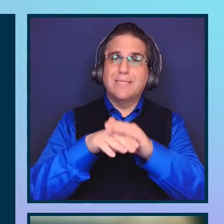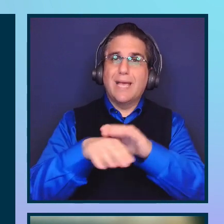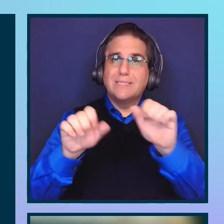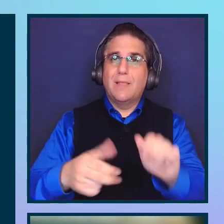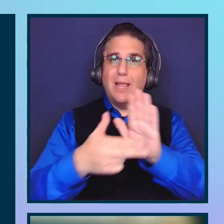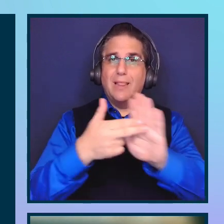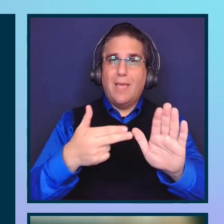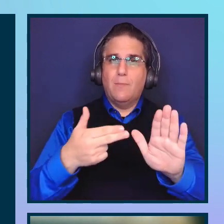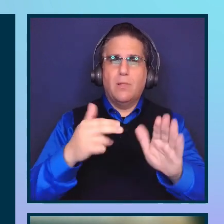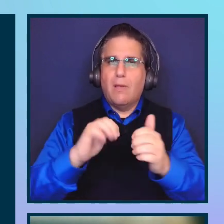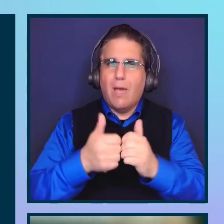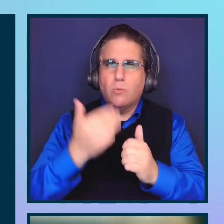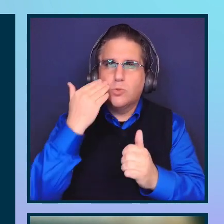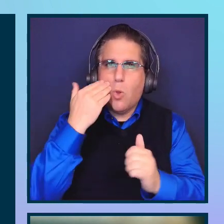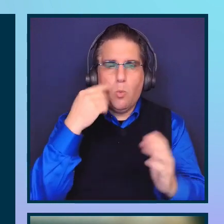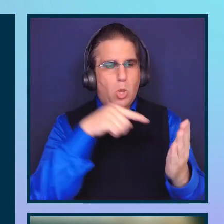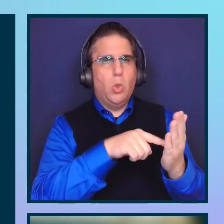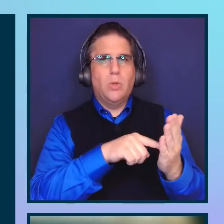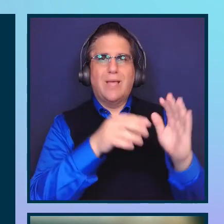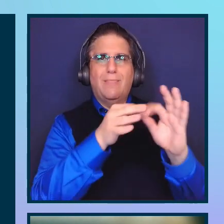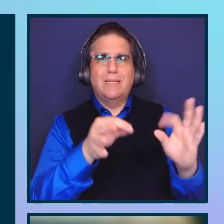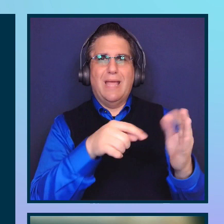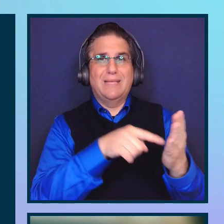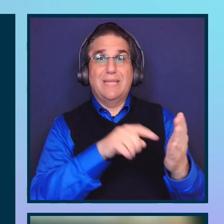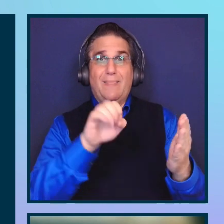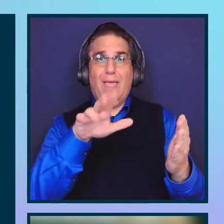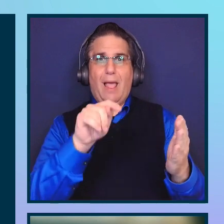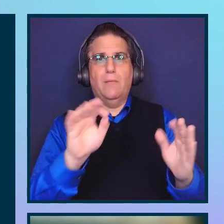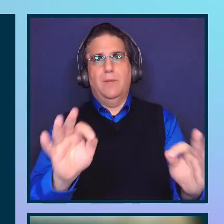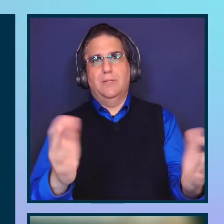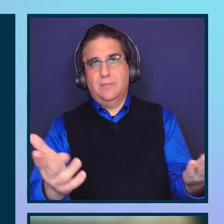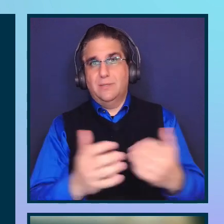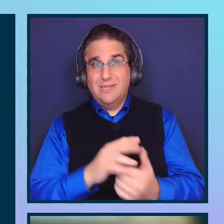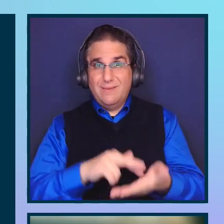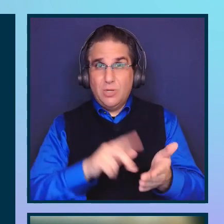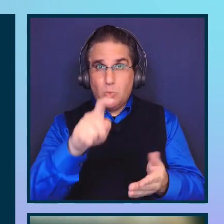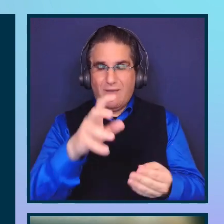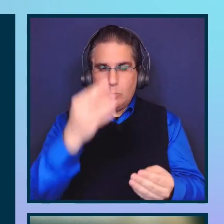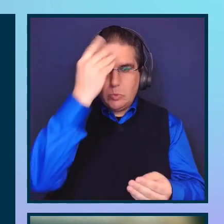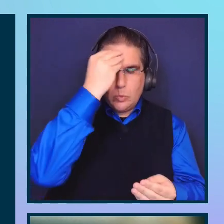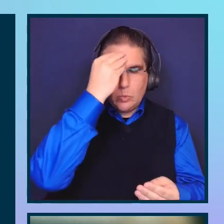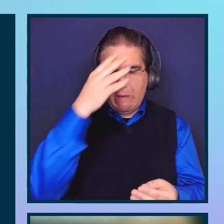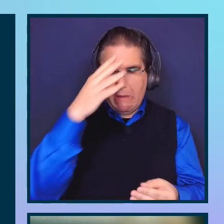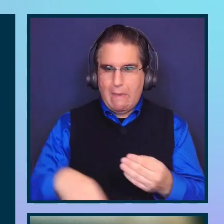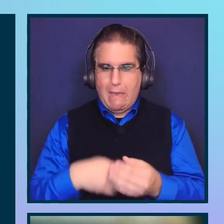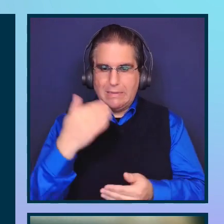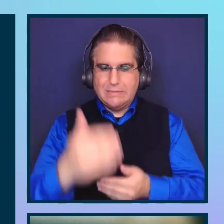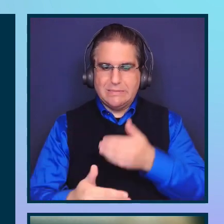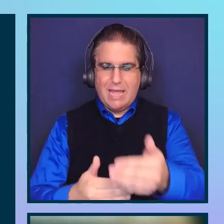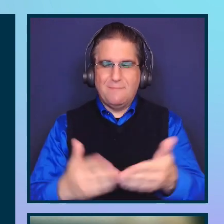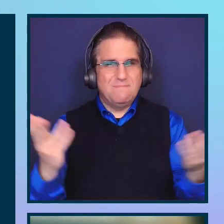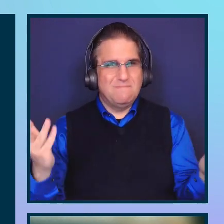an element. So it's one less thing that you might have to do or think about. It is worth